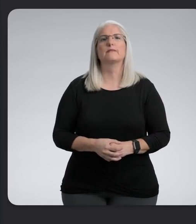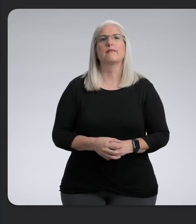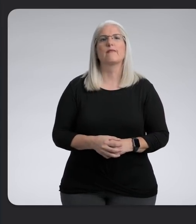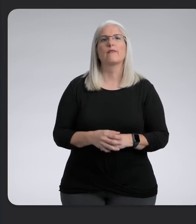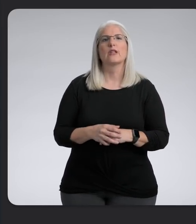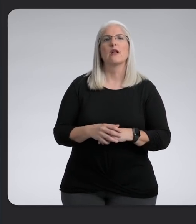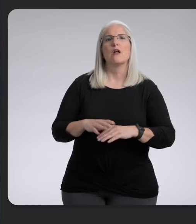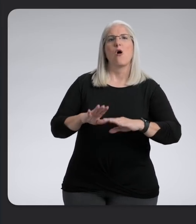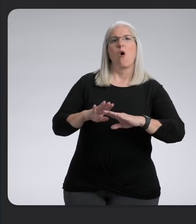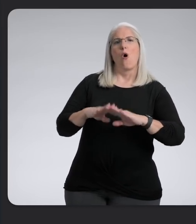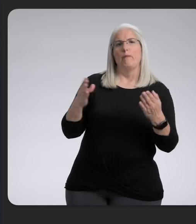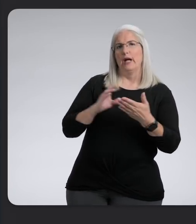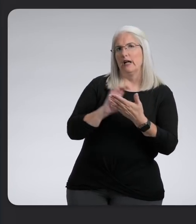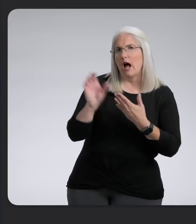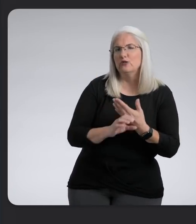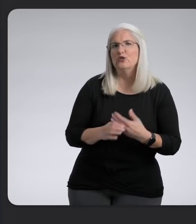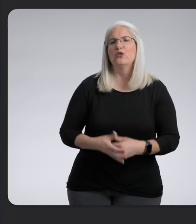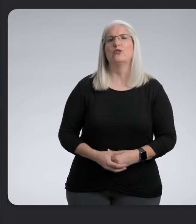Open Calendar.